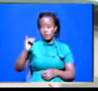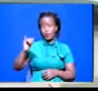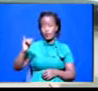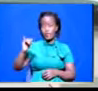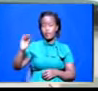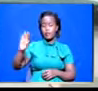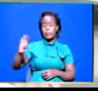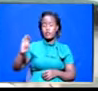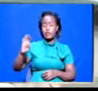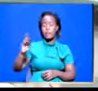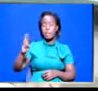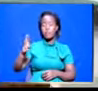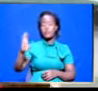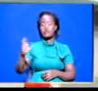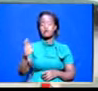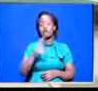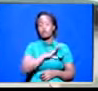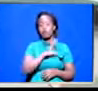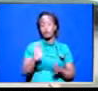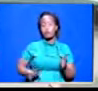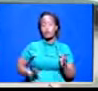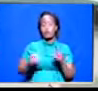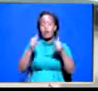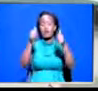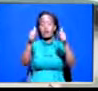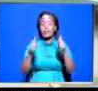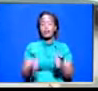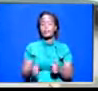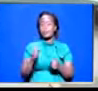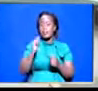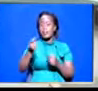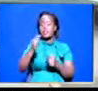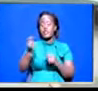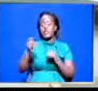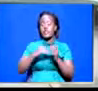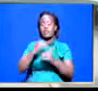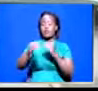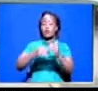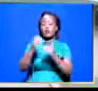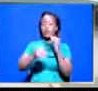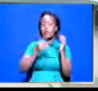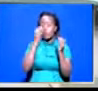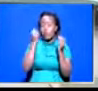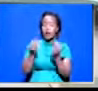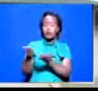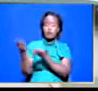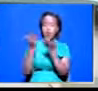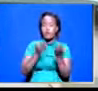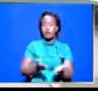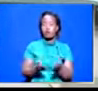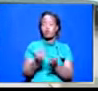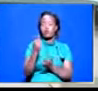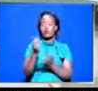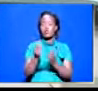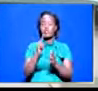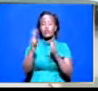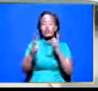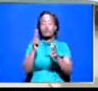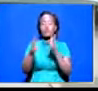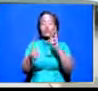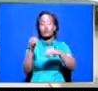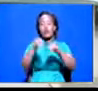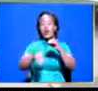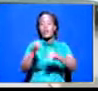Boundaries Commission has advertised tendering process for the supply and delivery of 2022 election materials set to